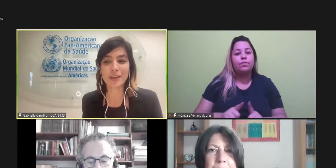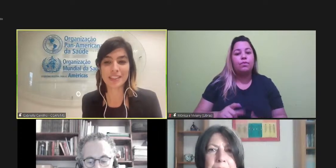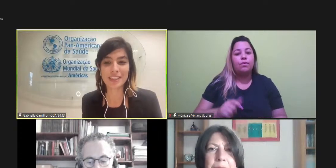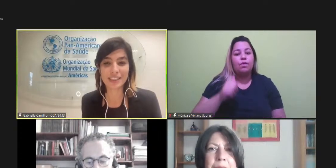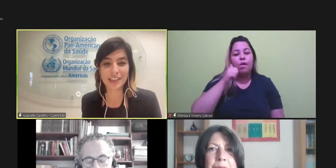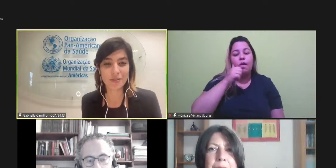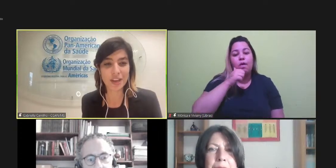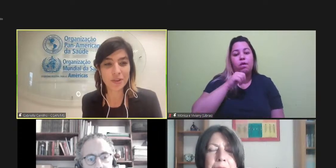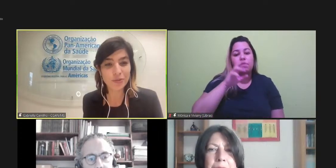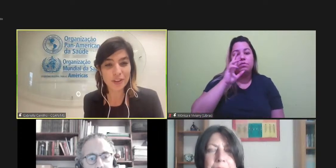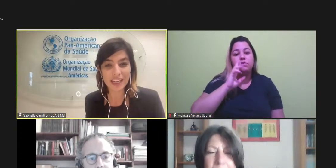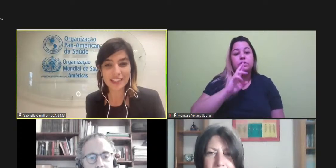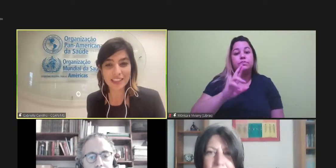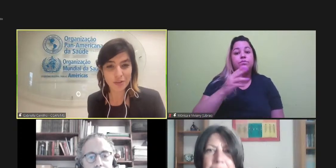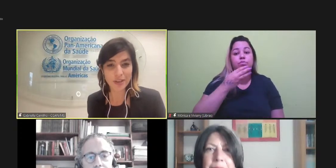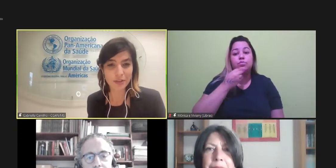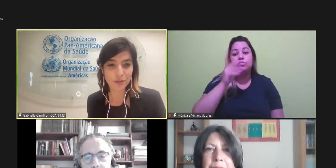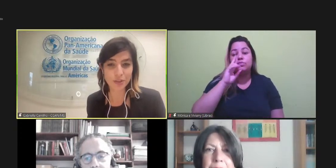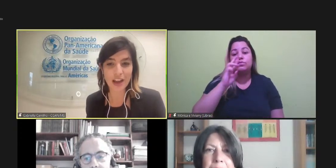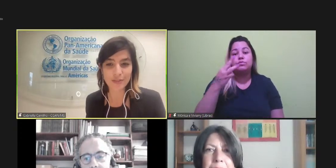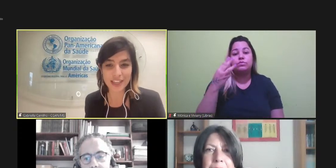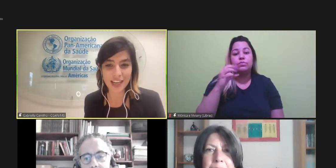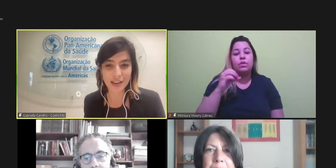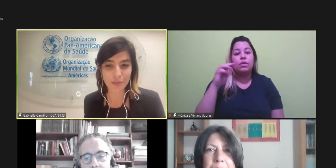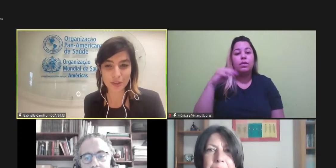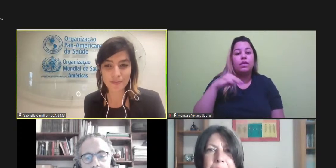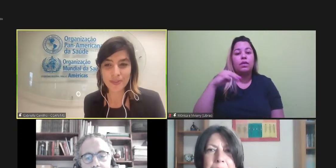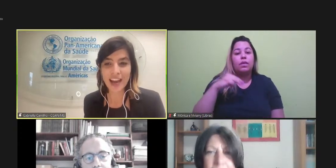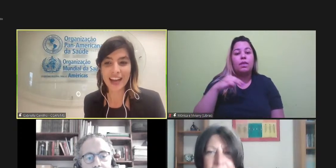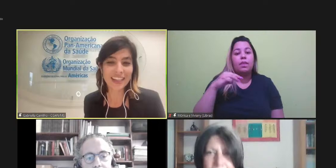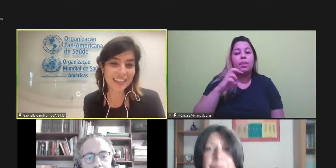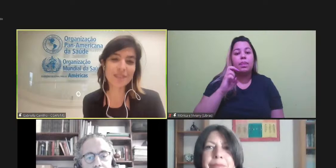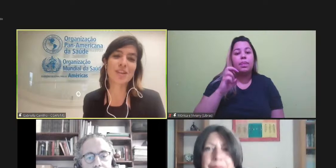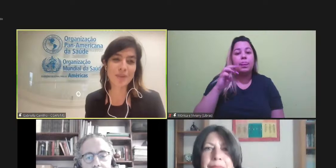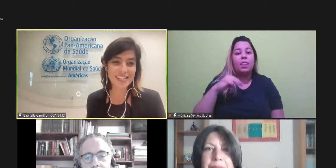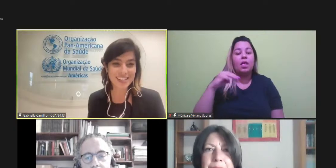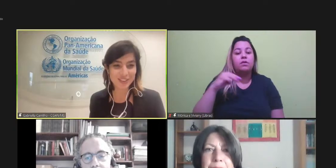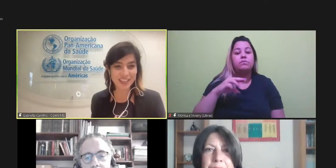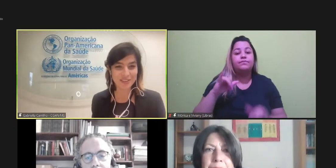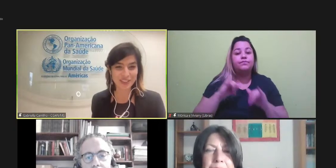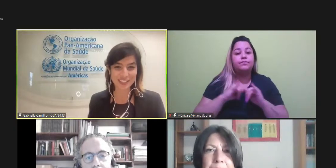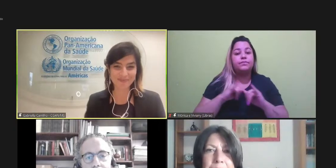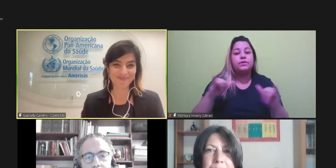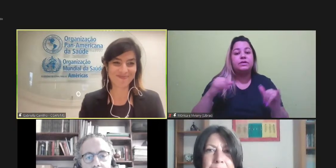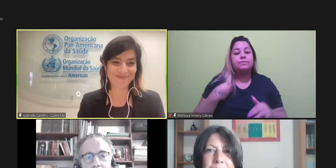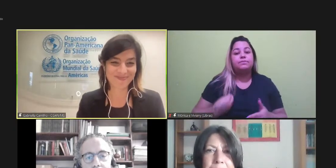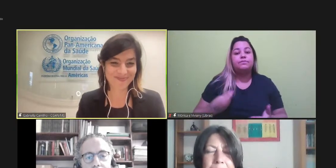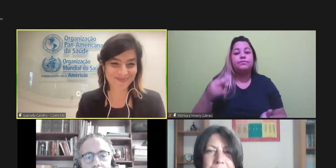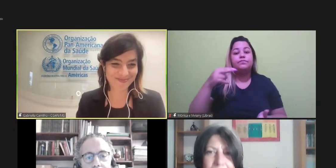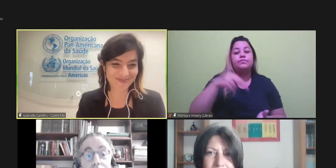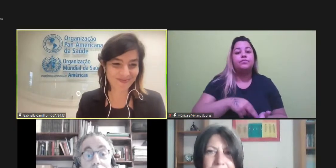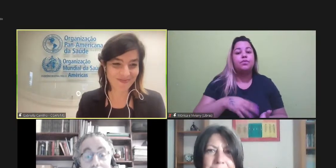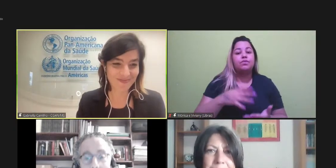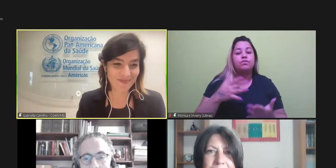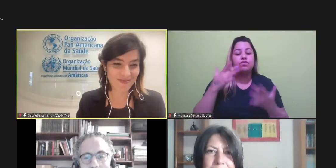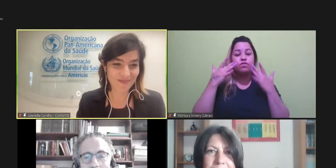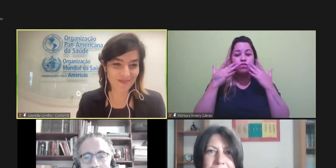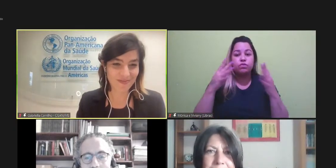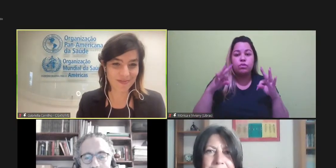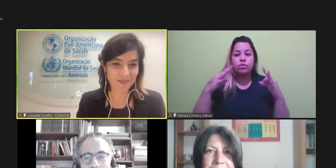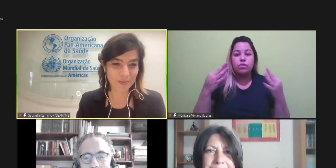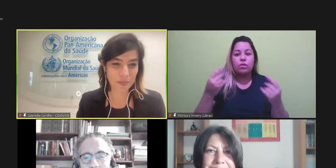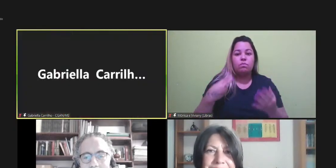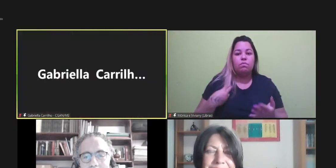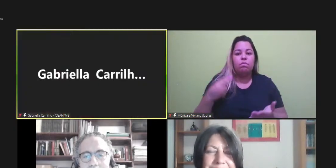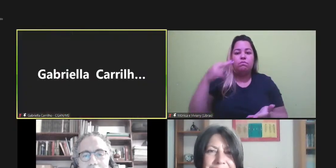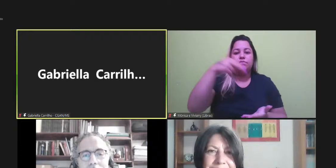Pablo, and you have 30 minutes for the presentation, and when 5 minutes are left, we will let you